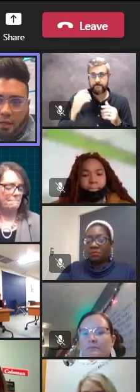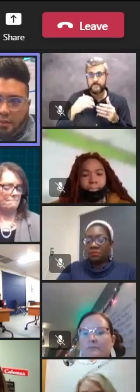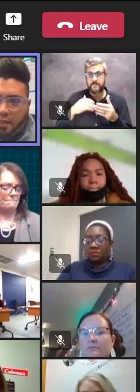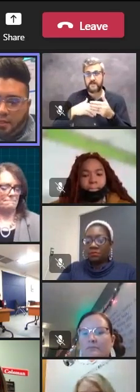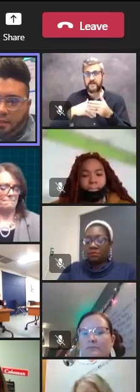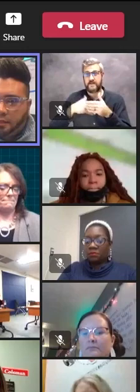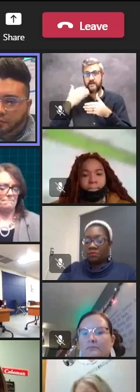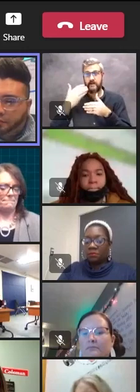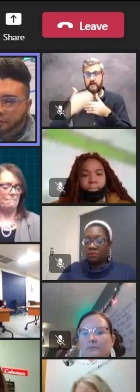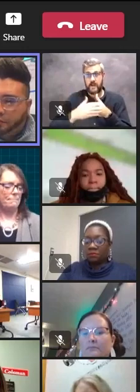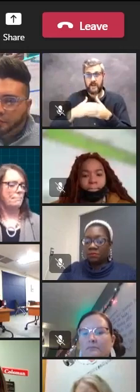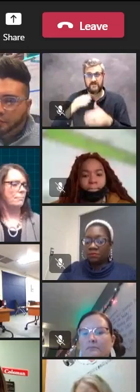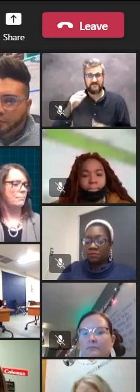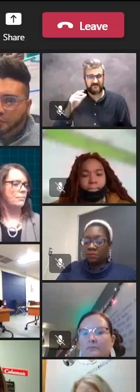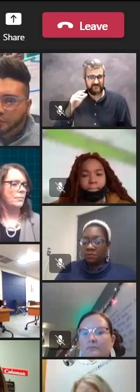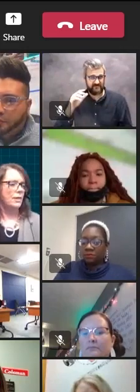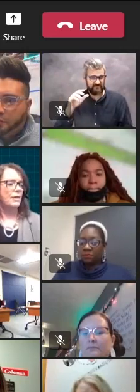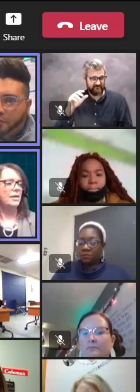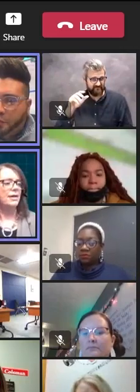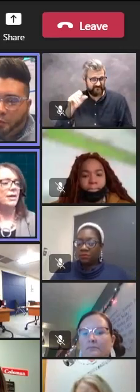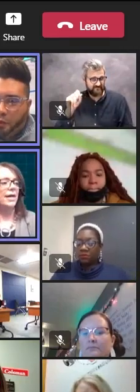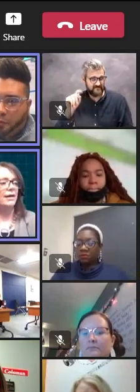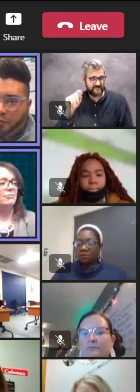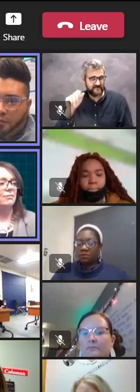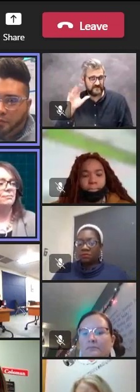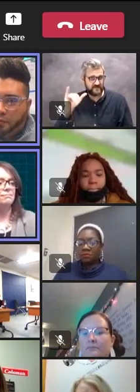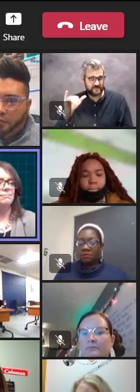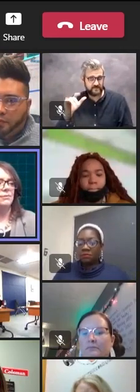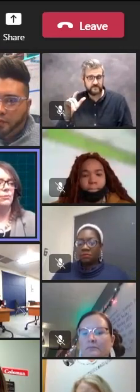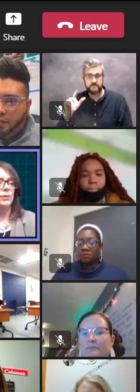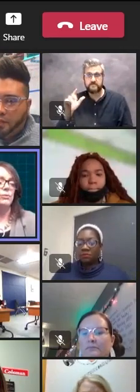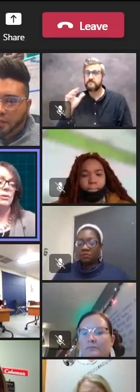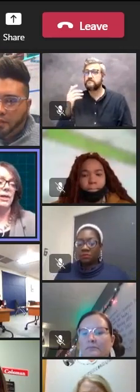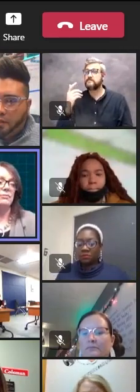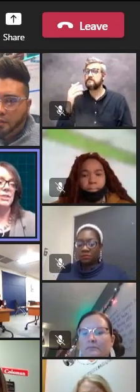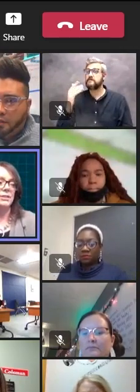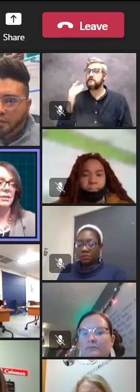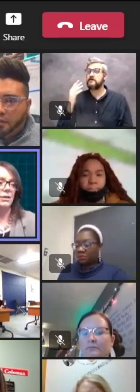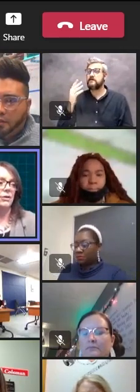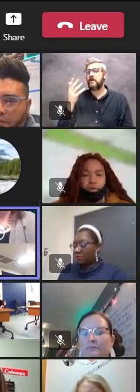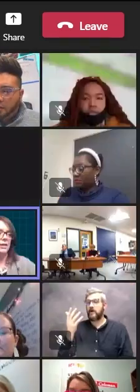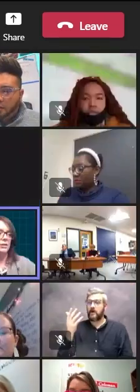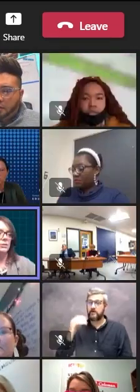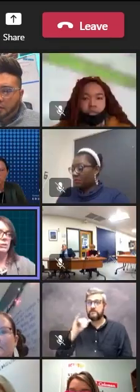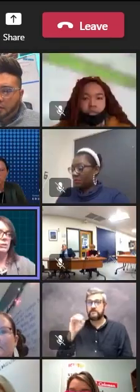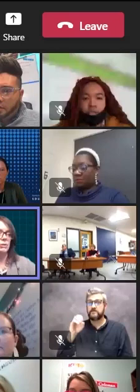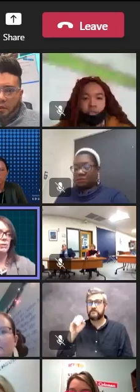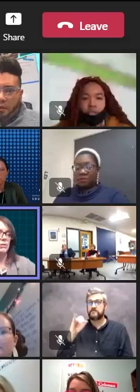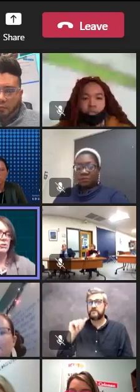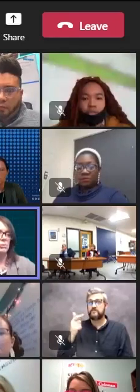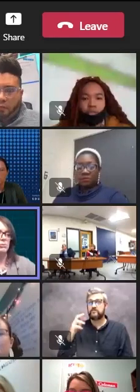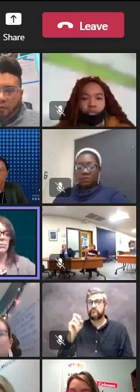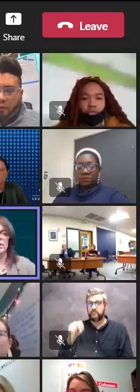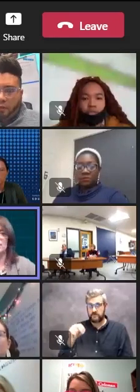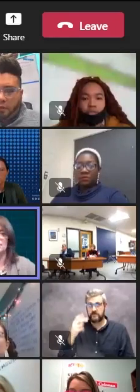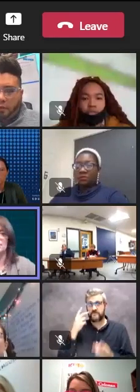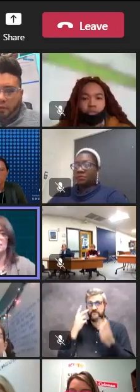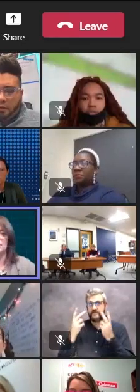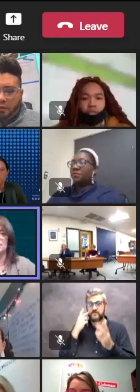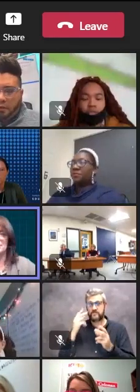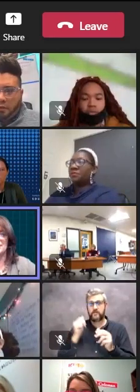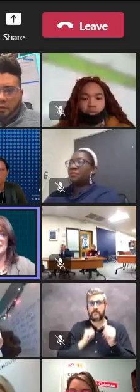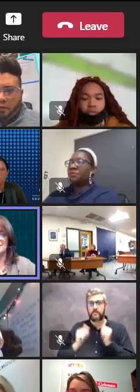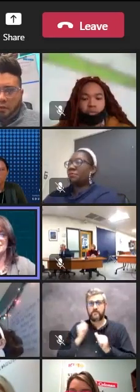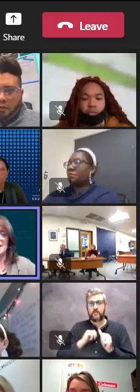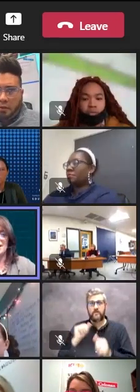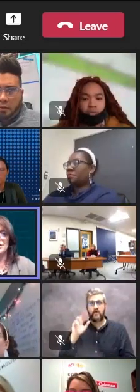next, Stacy. Yeah, we have Jessica Green, who's doing the Visual Performing Arts